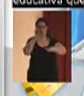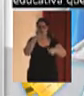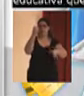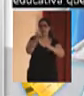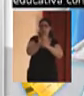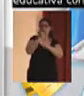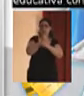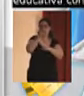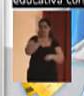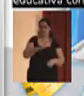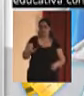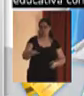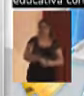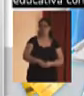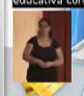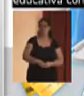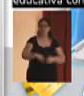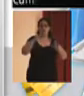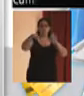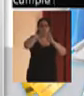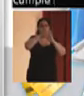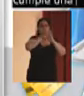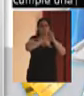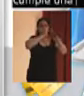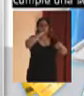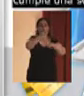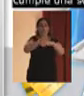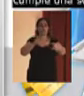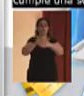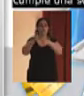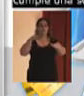application that the child is working with